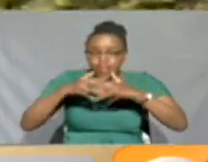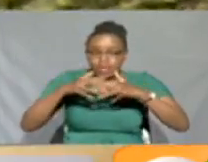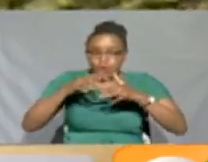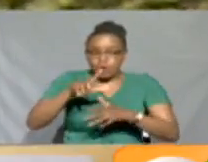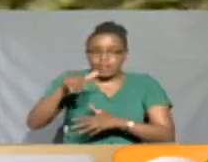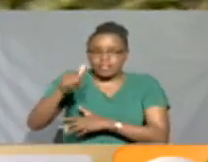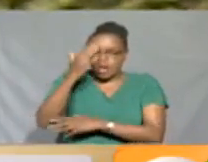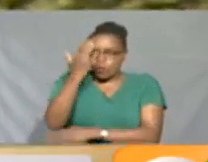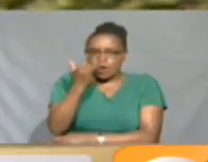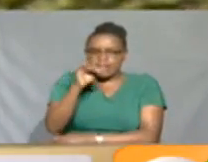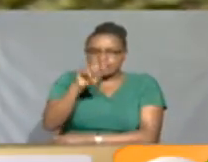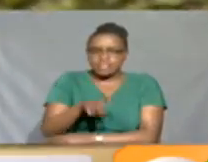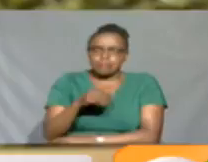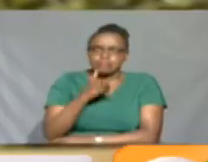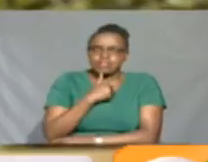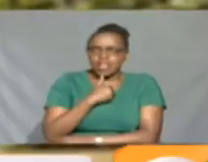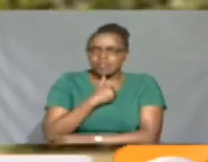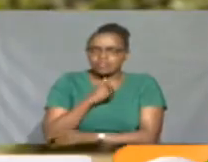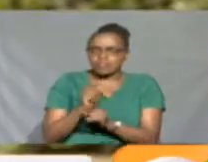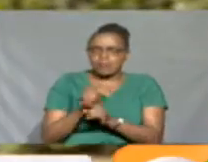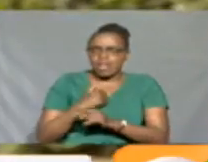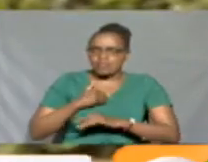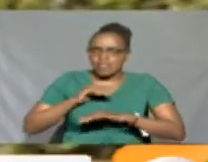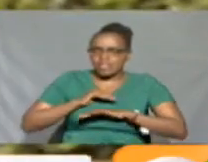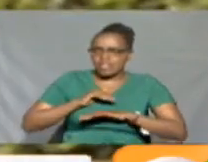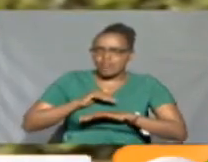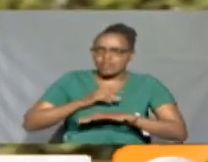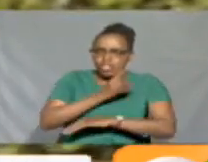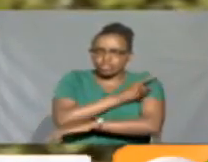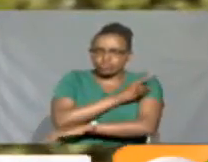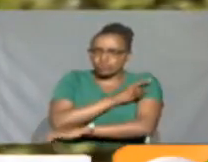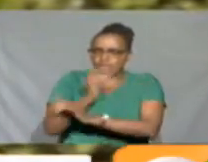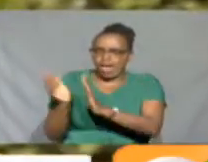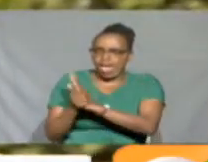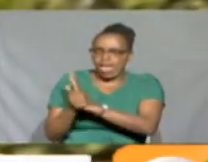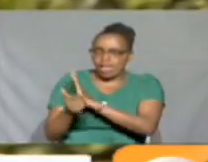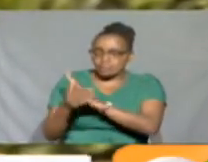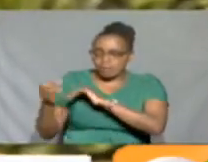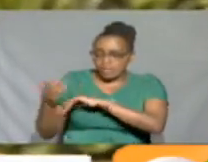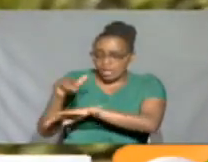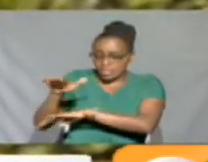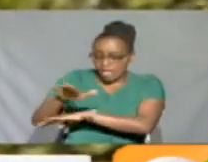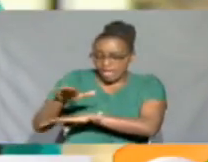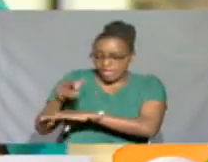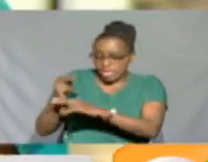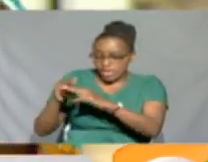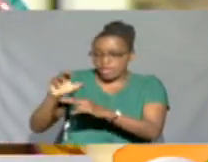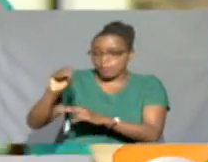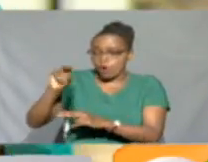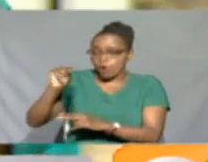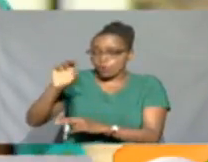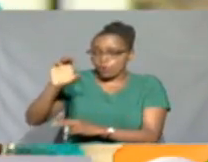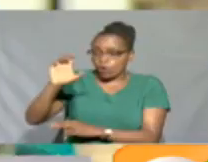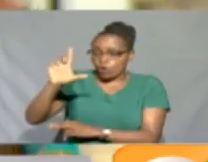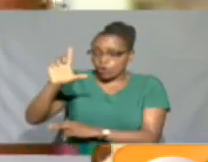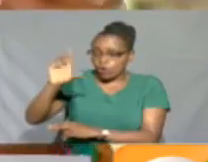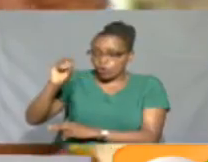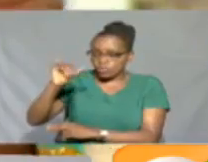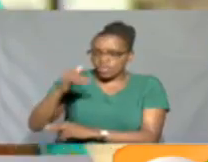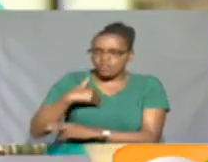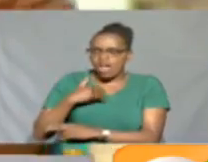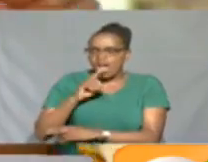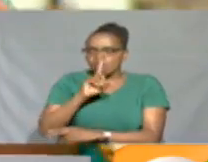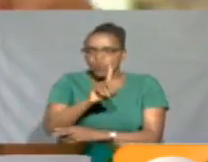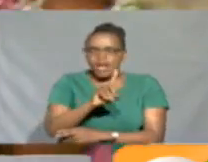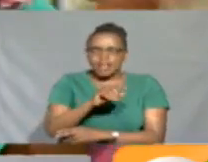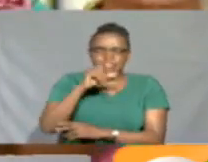Why should we have, if we have a shortage of oncologists, and I know we don't have enough in the country, if we can have one that can serve Murang'a,